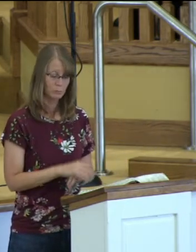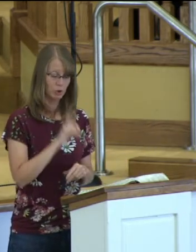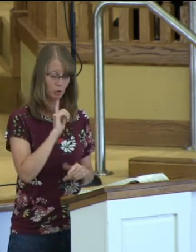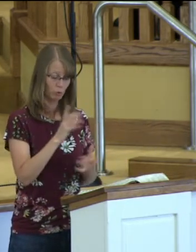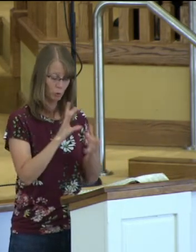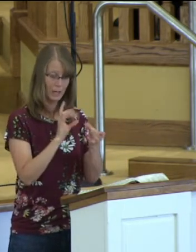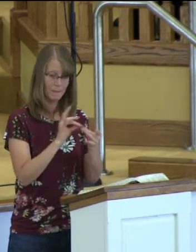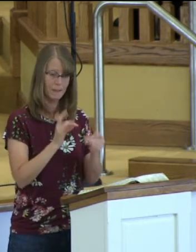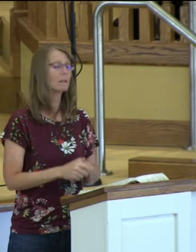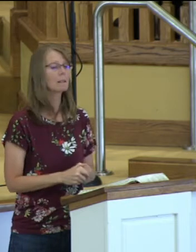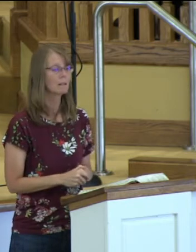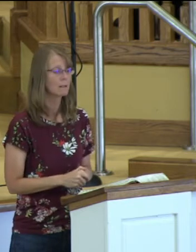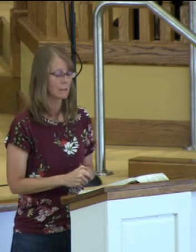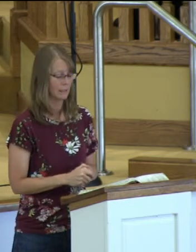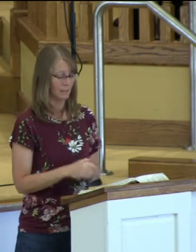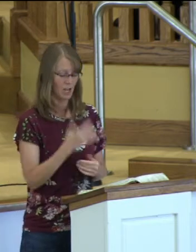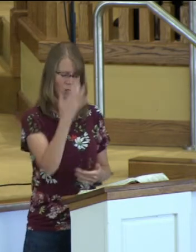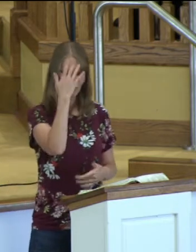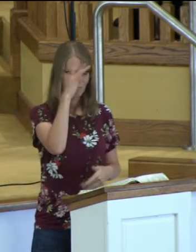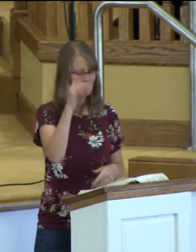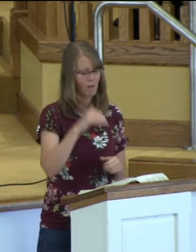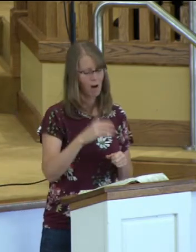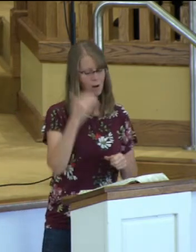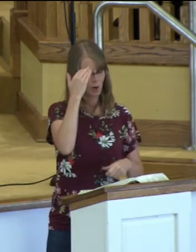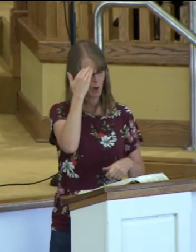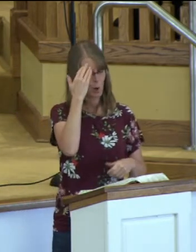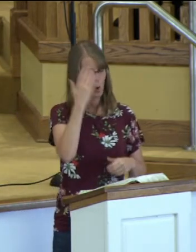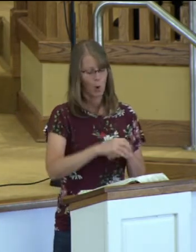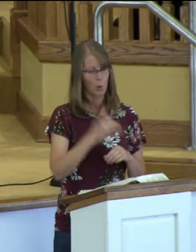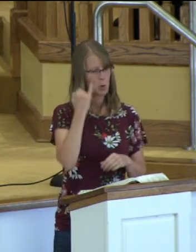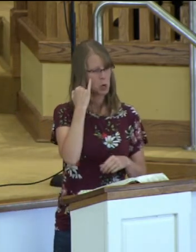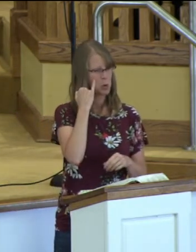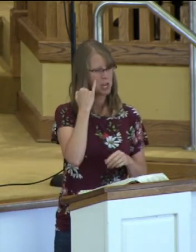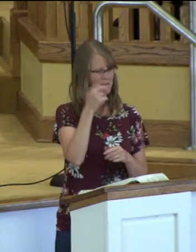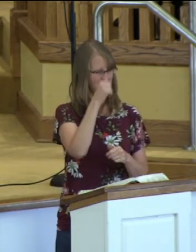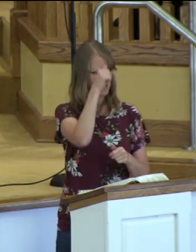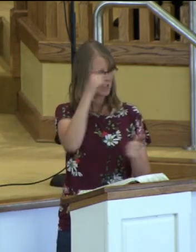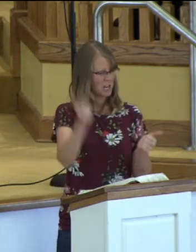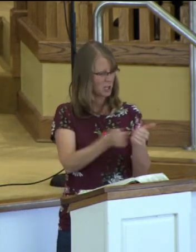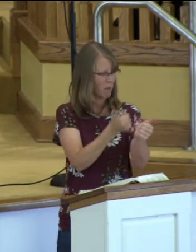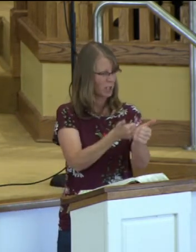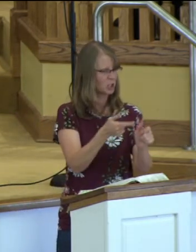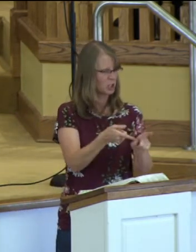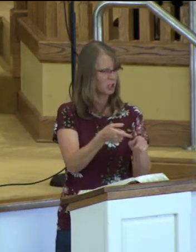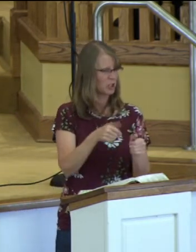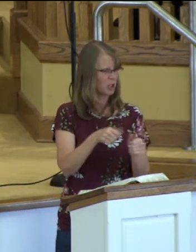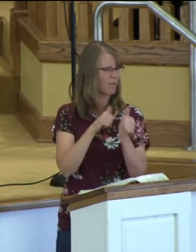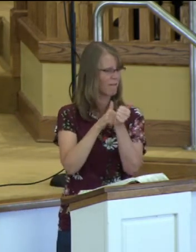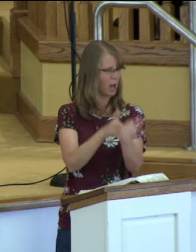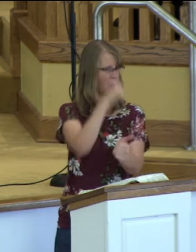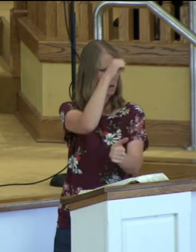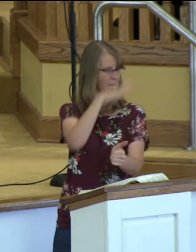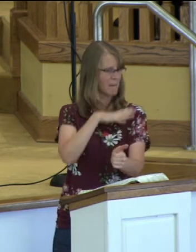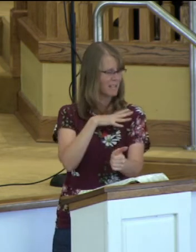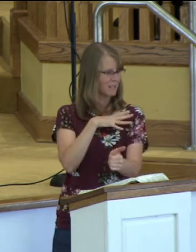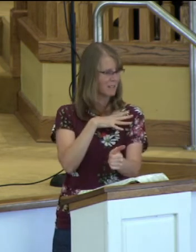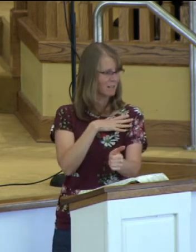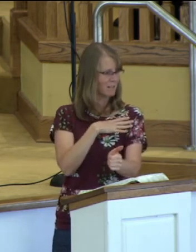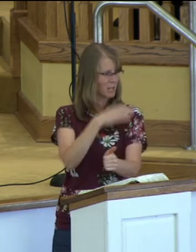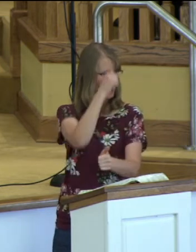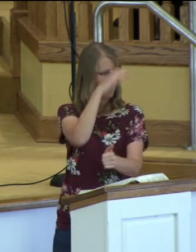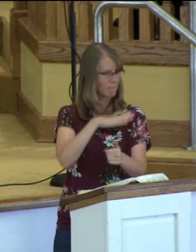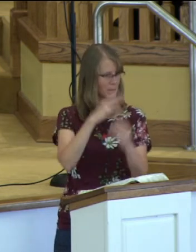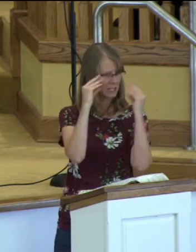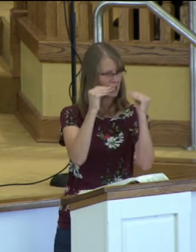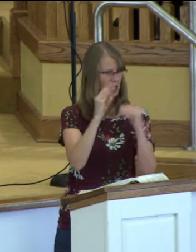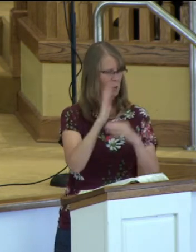true statement. And he was smart enough to know, listen, if this is just of human nature, if this is just of the flesh, it's going to